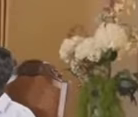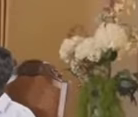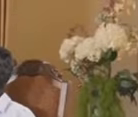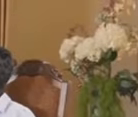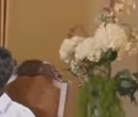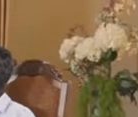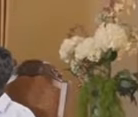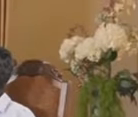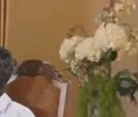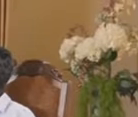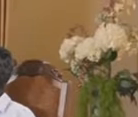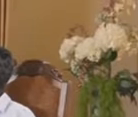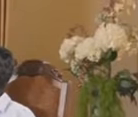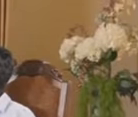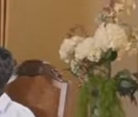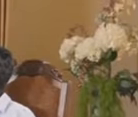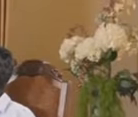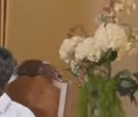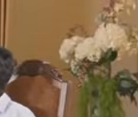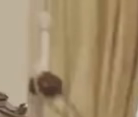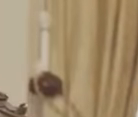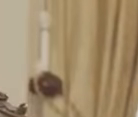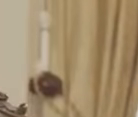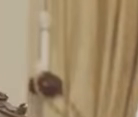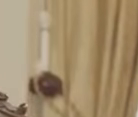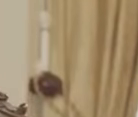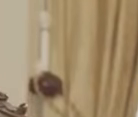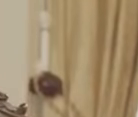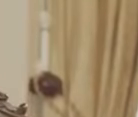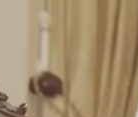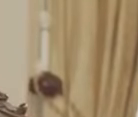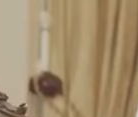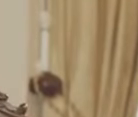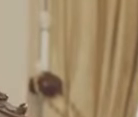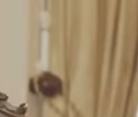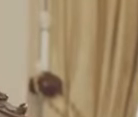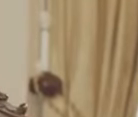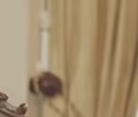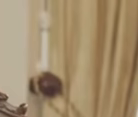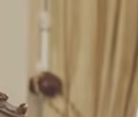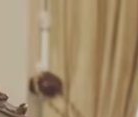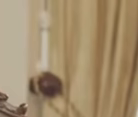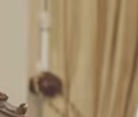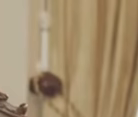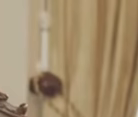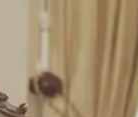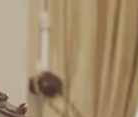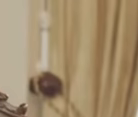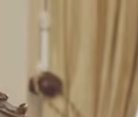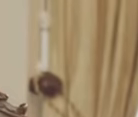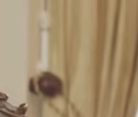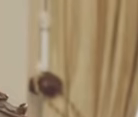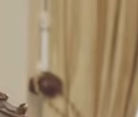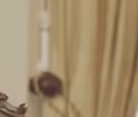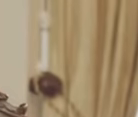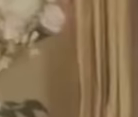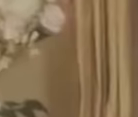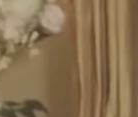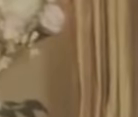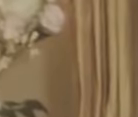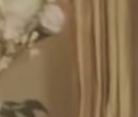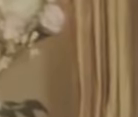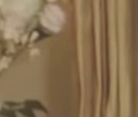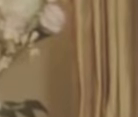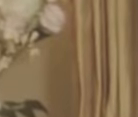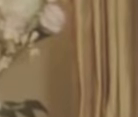As the wife of the Prime Minister, and he's been, it seems, in public life most of his life. Right. Have you as a